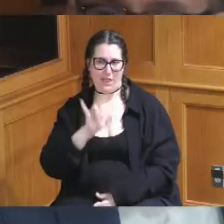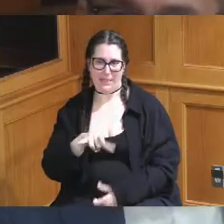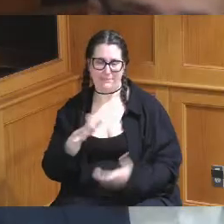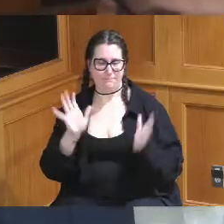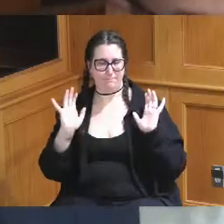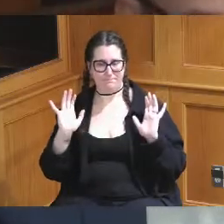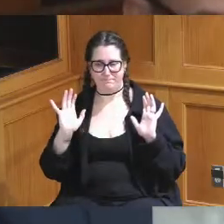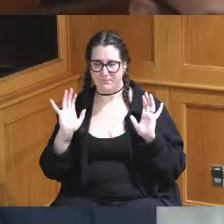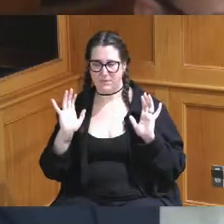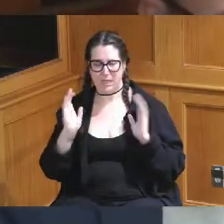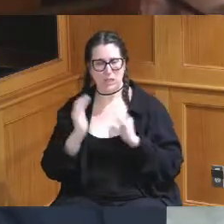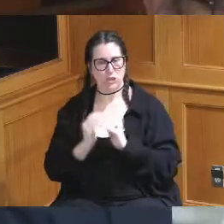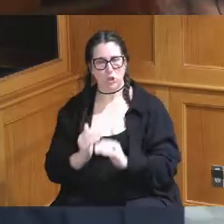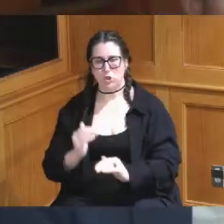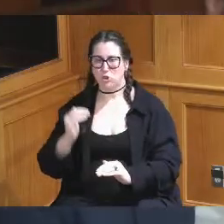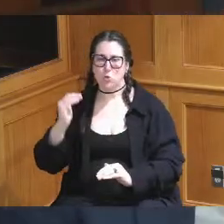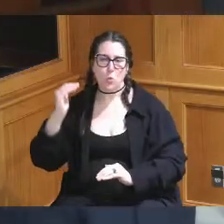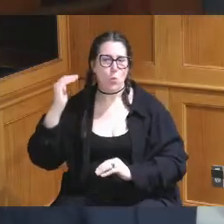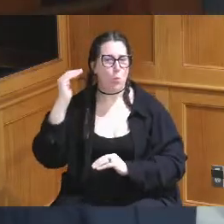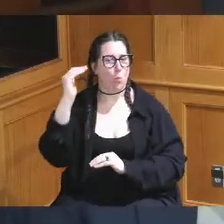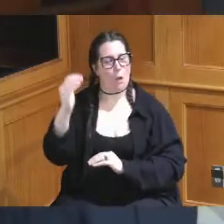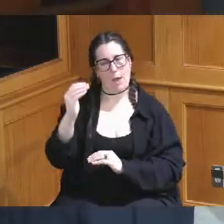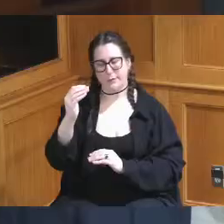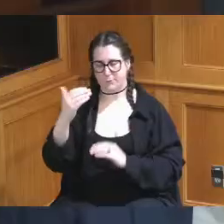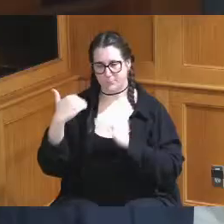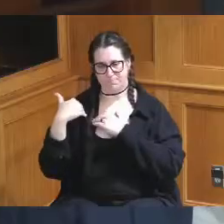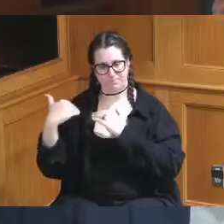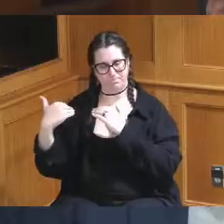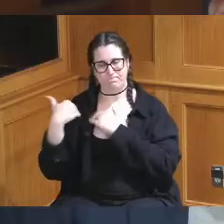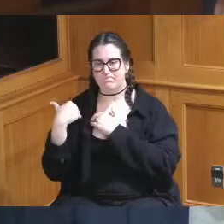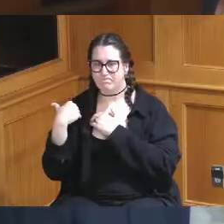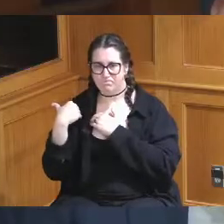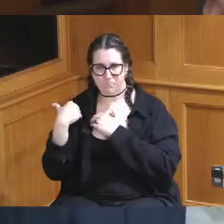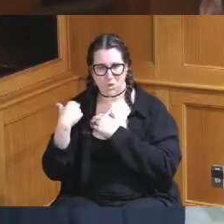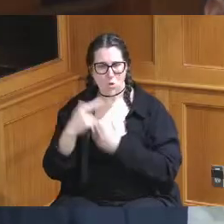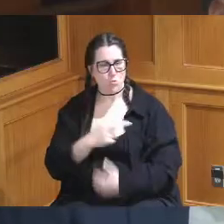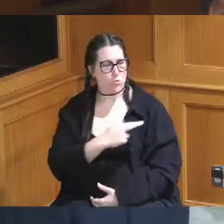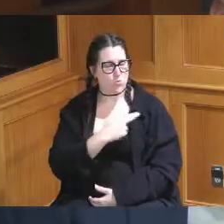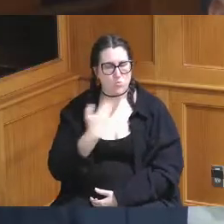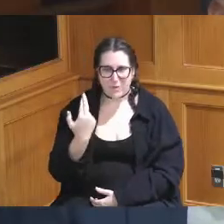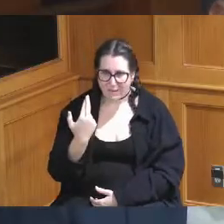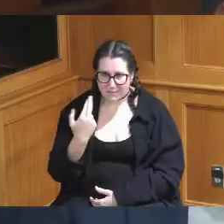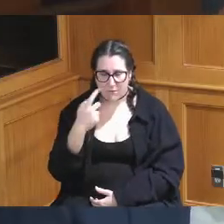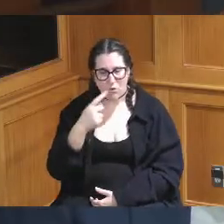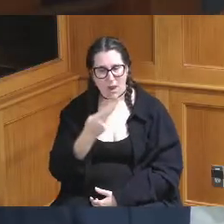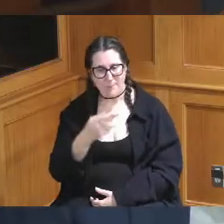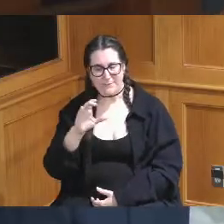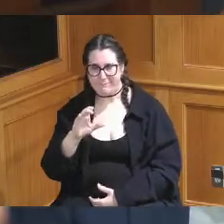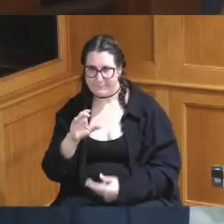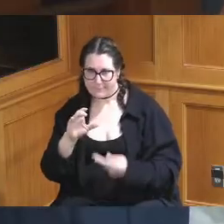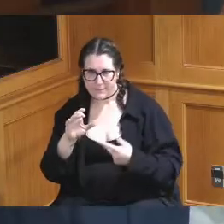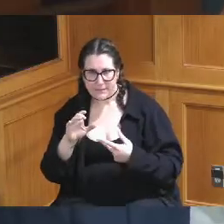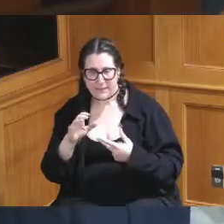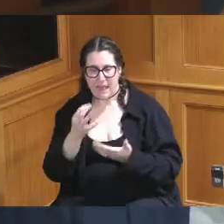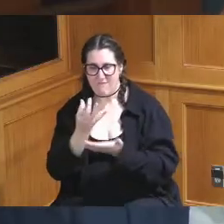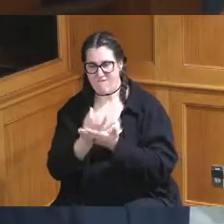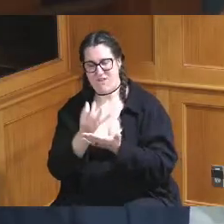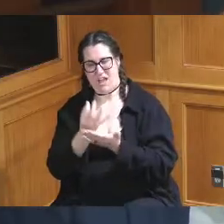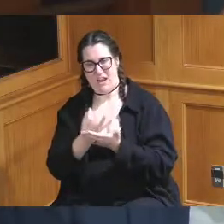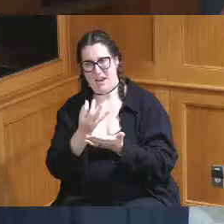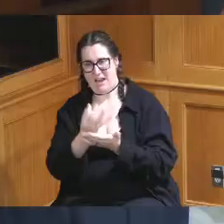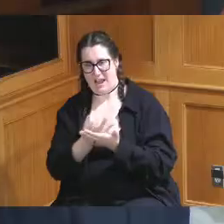has too much implications. We've got risk, we've got